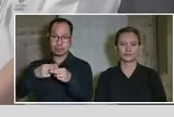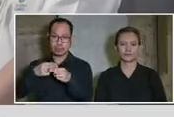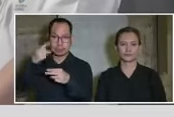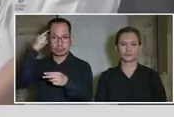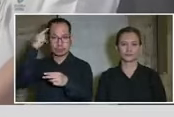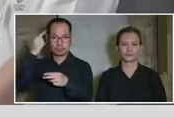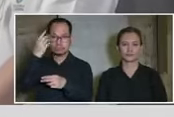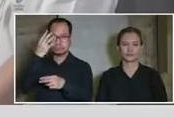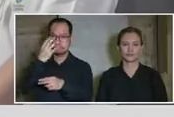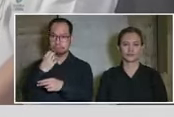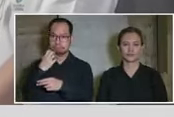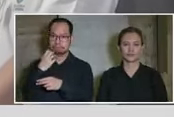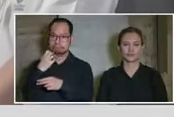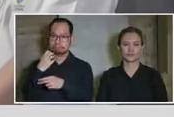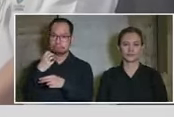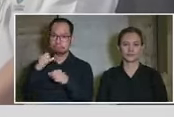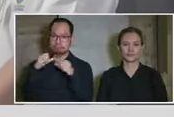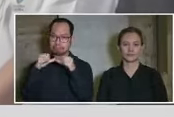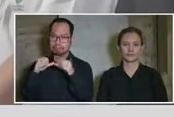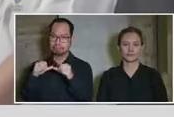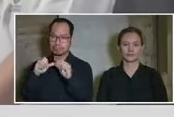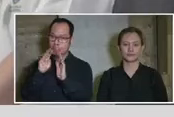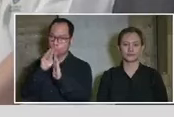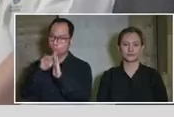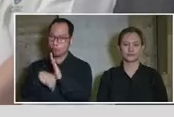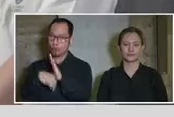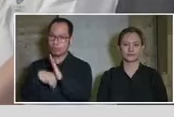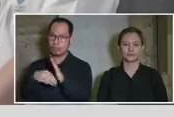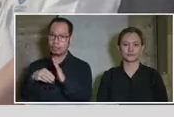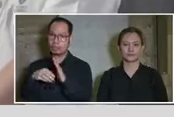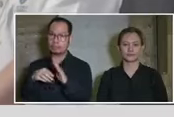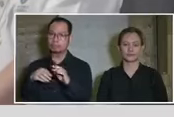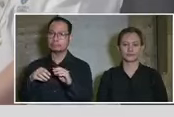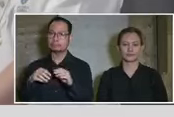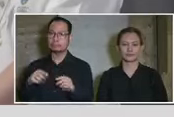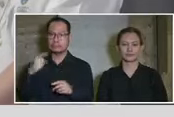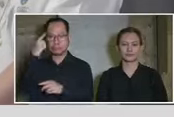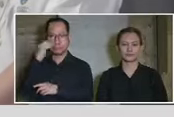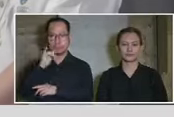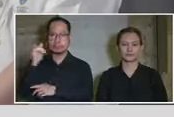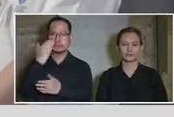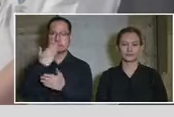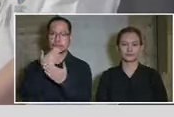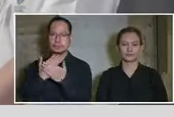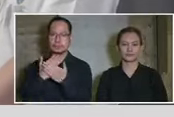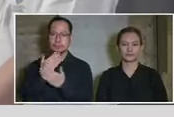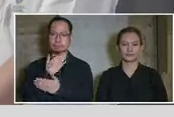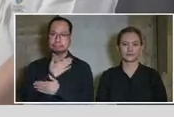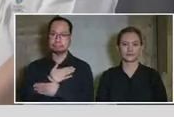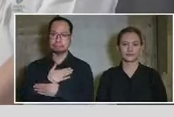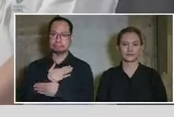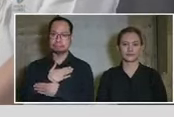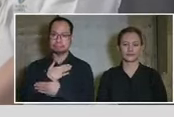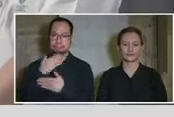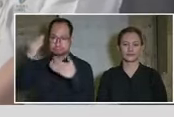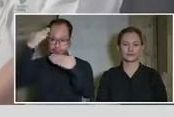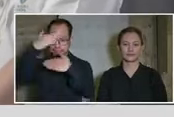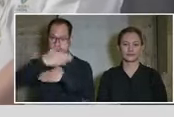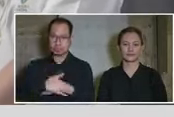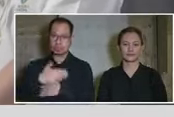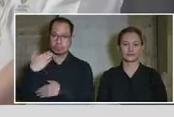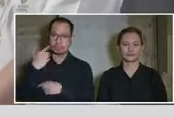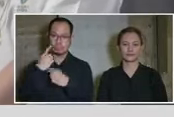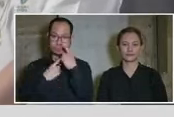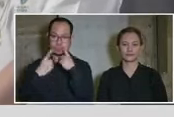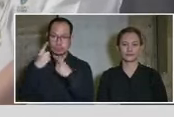his anger lasts but a moment, a lifetime his goodwill. At nightfall,